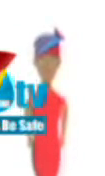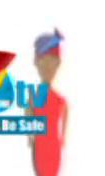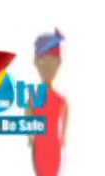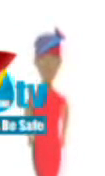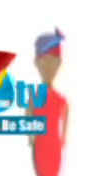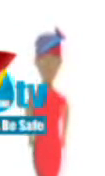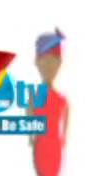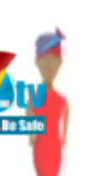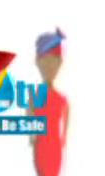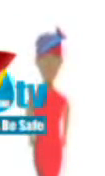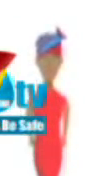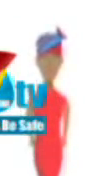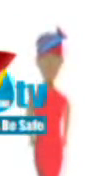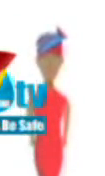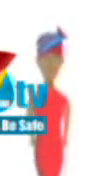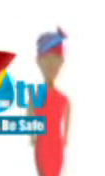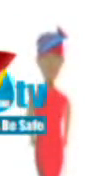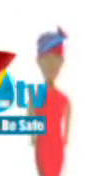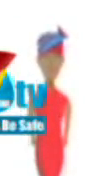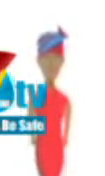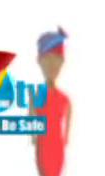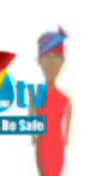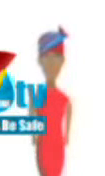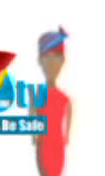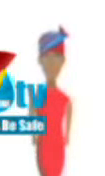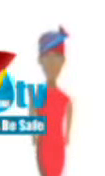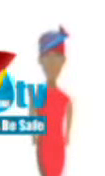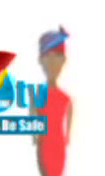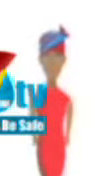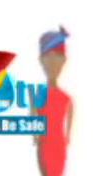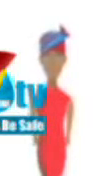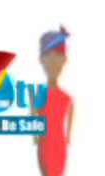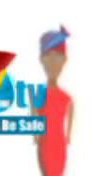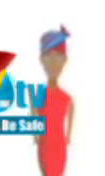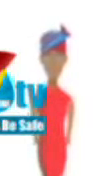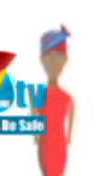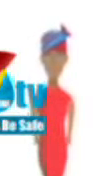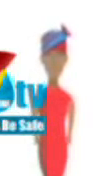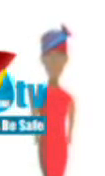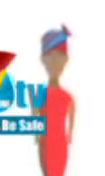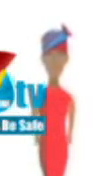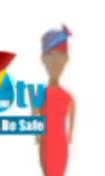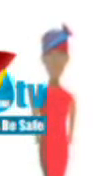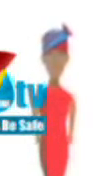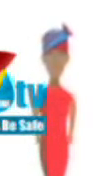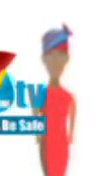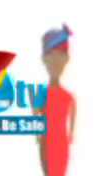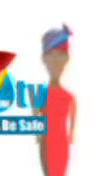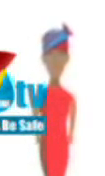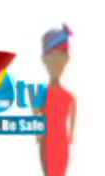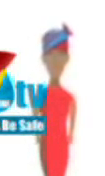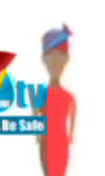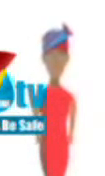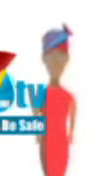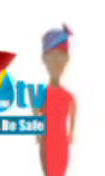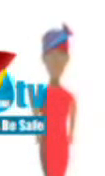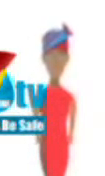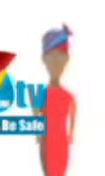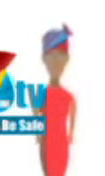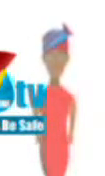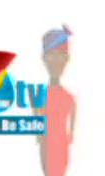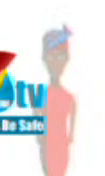catching or spreading COVID-19. So, we must stay home for our safety. Okay?